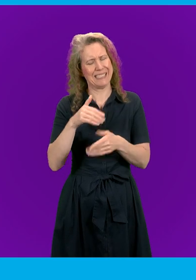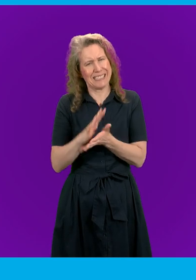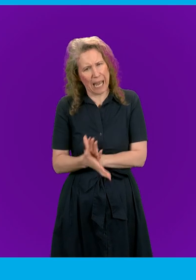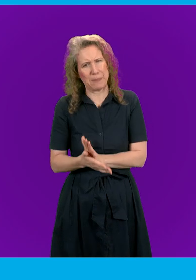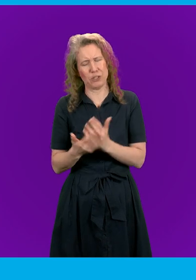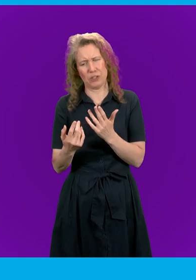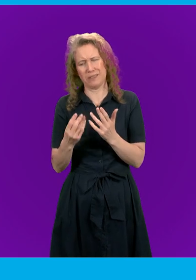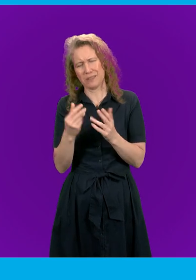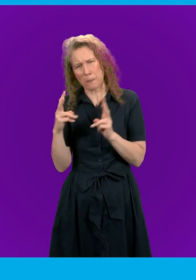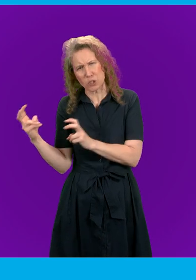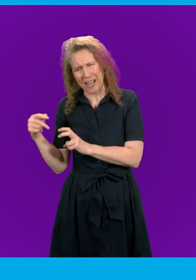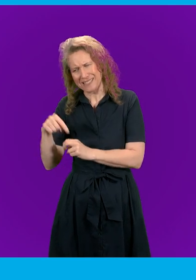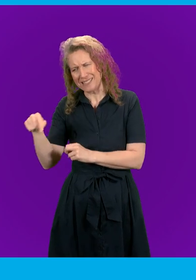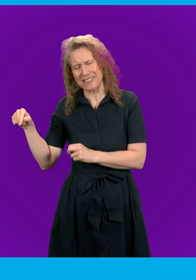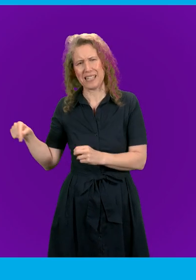more subjects aimed at